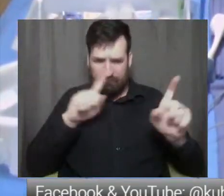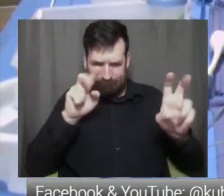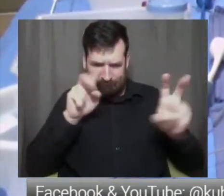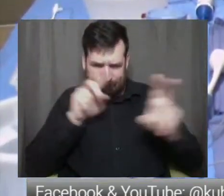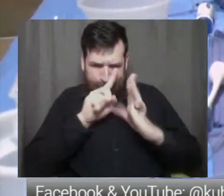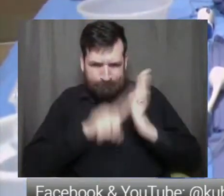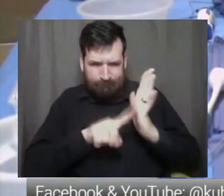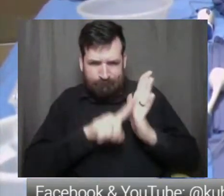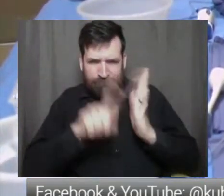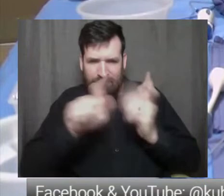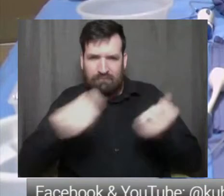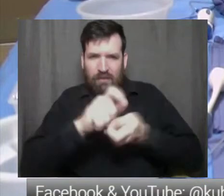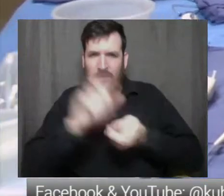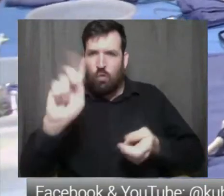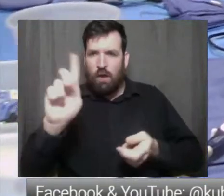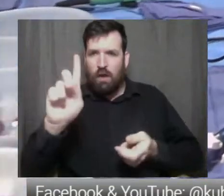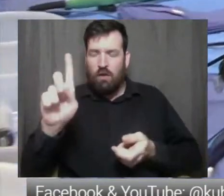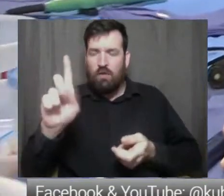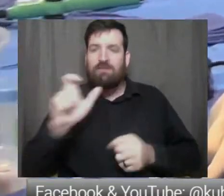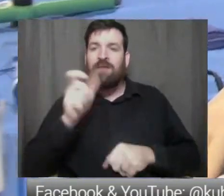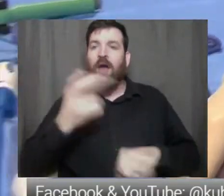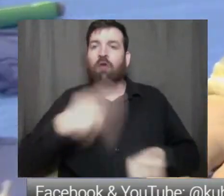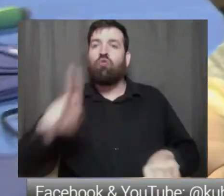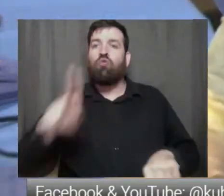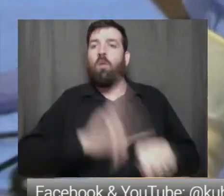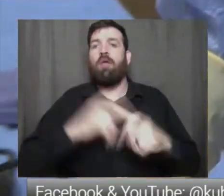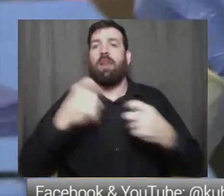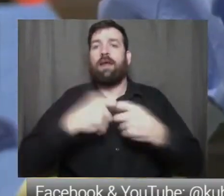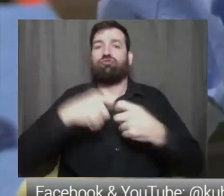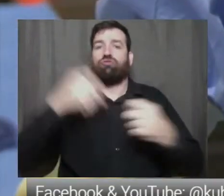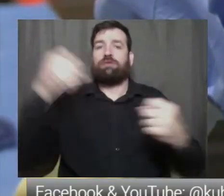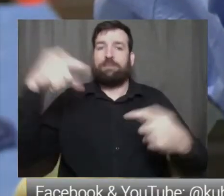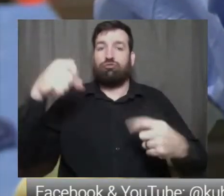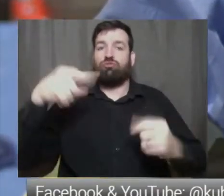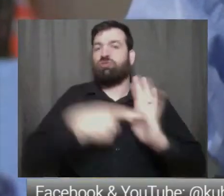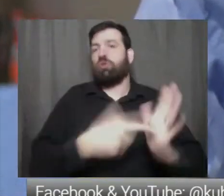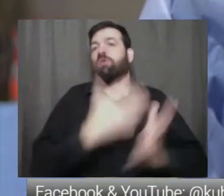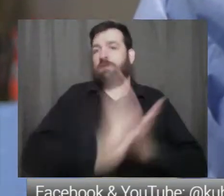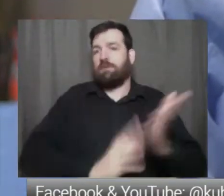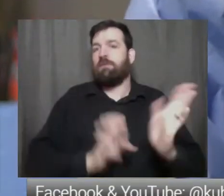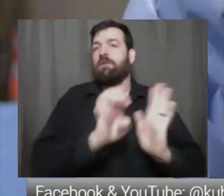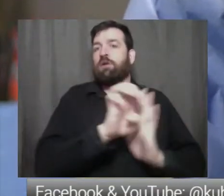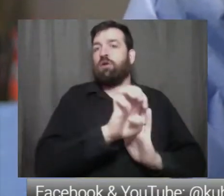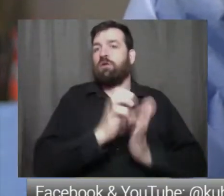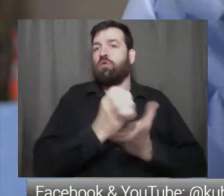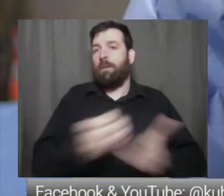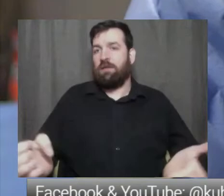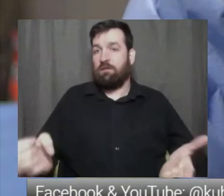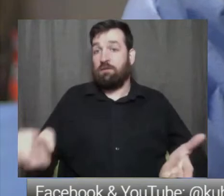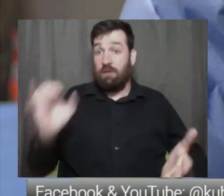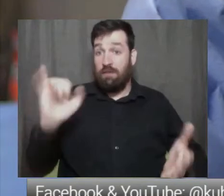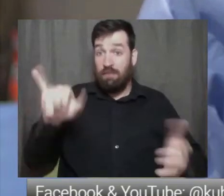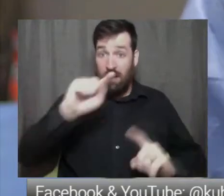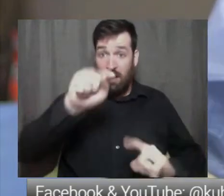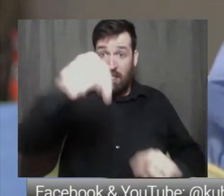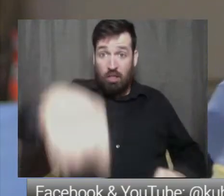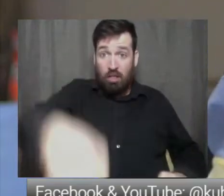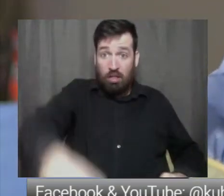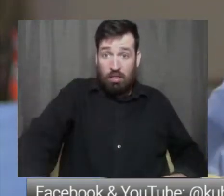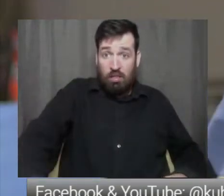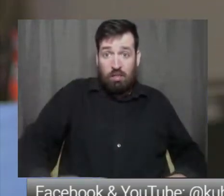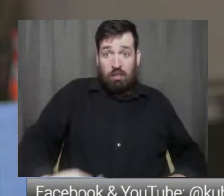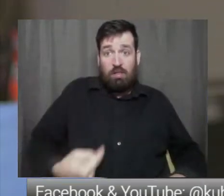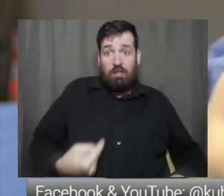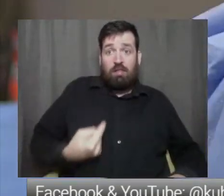this video that looks like it's shows some of the equipment that we use for an ablation. So you put that up his leg? We go through the leg, and this